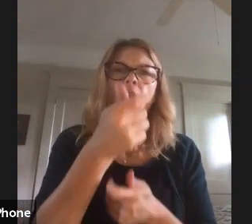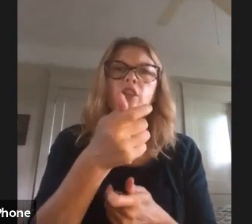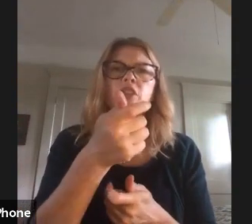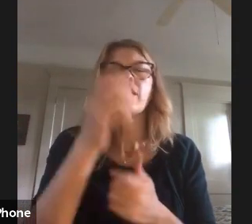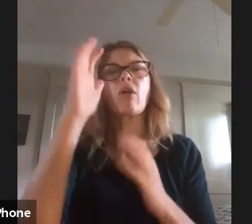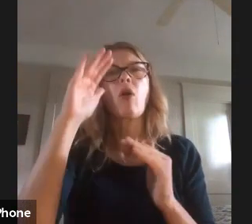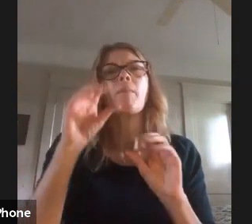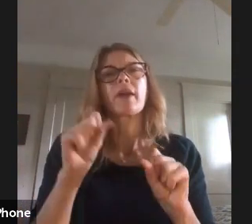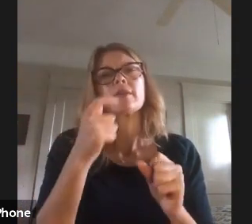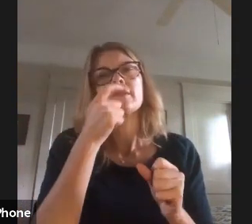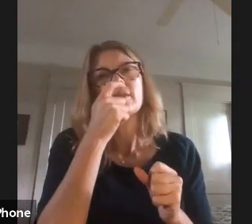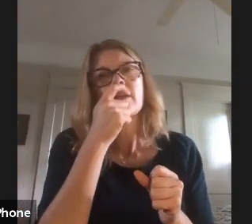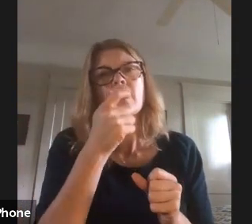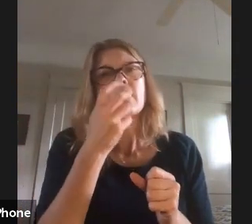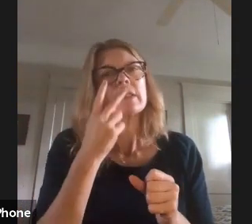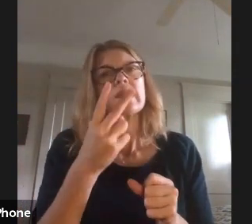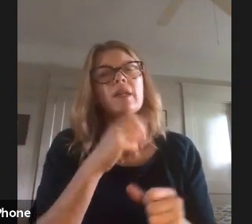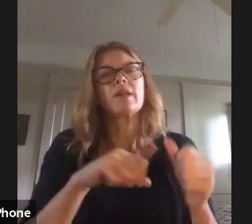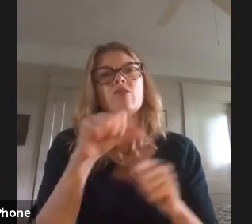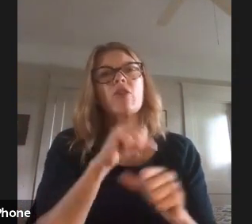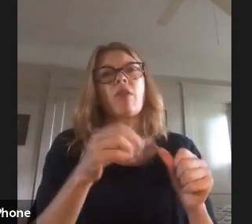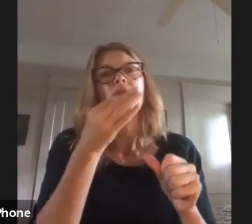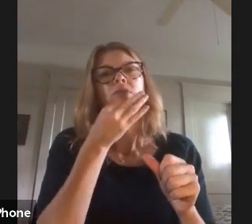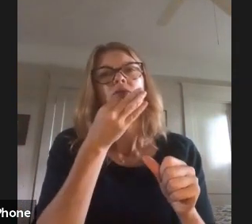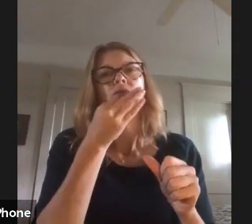another soon. Y'all be safe. Keep in contact with